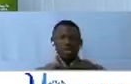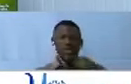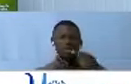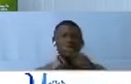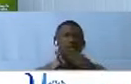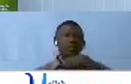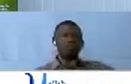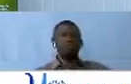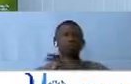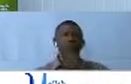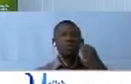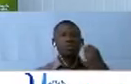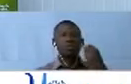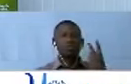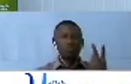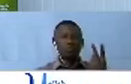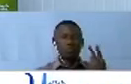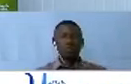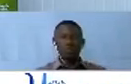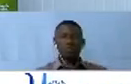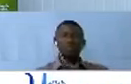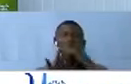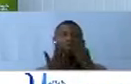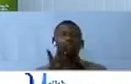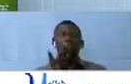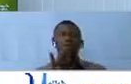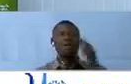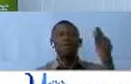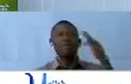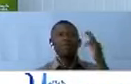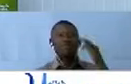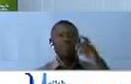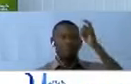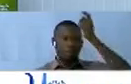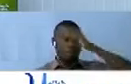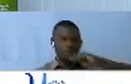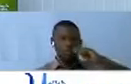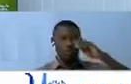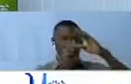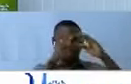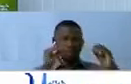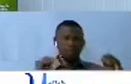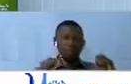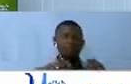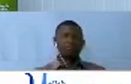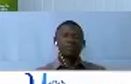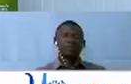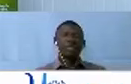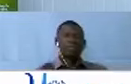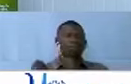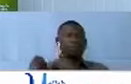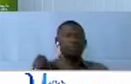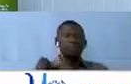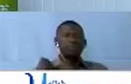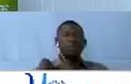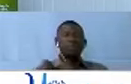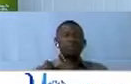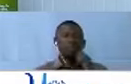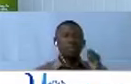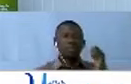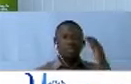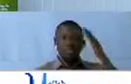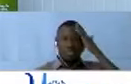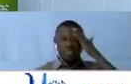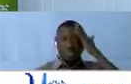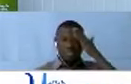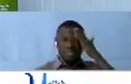station. 2002, kabo serious crimes in sound di kata Farafene police station oto. As the in-charge criminal investigations department. Ito